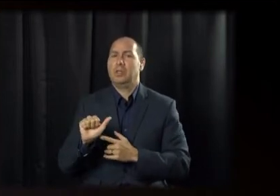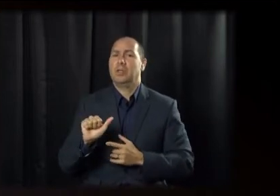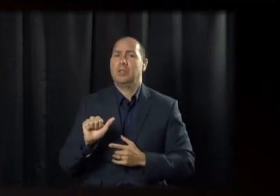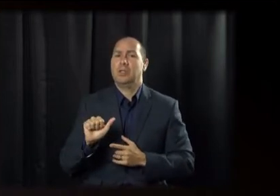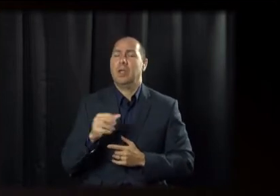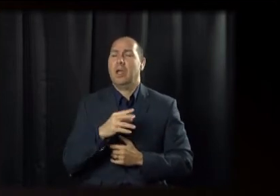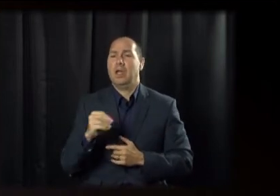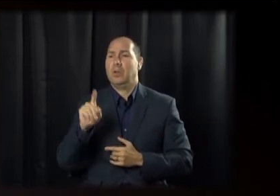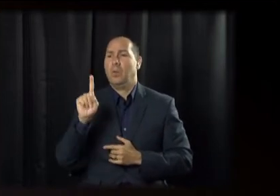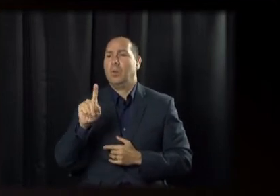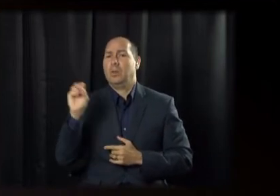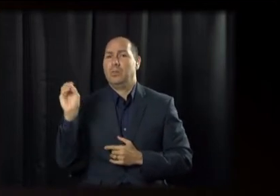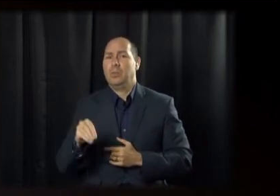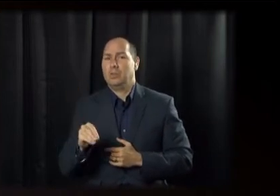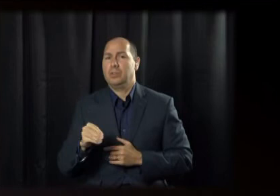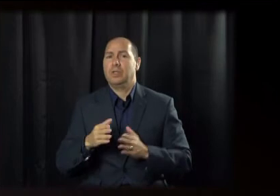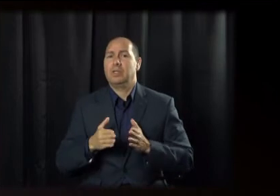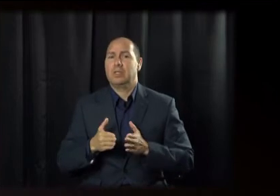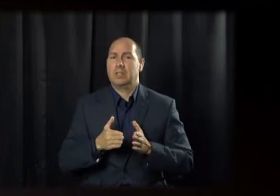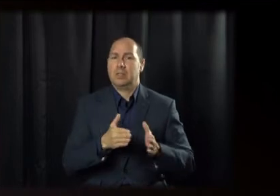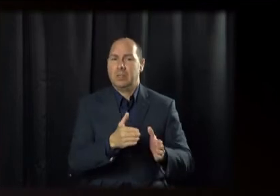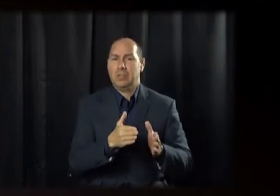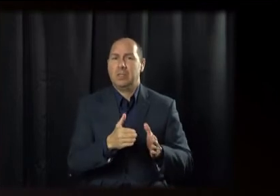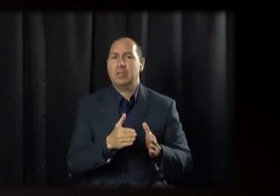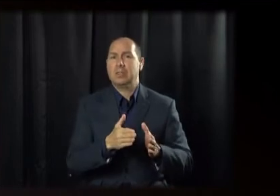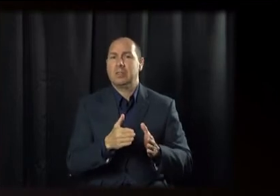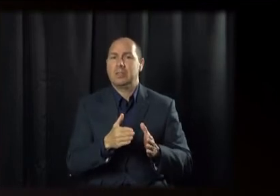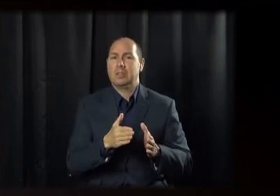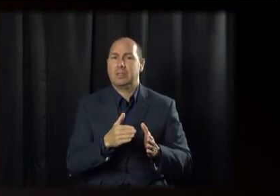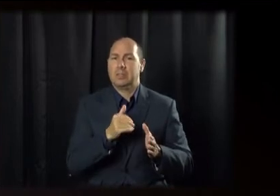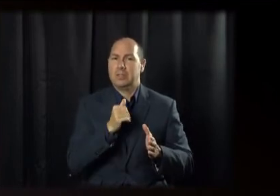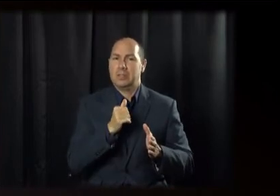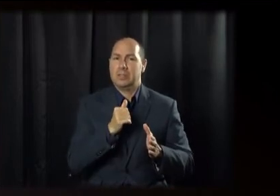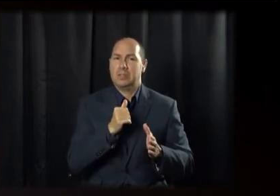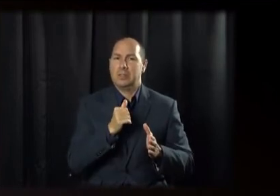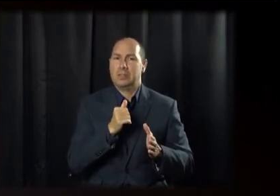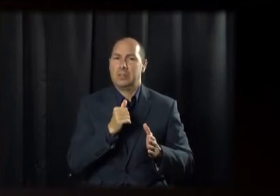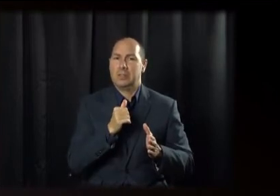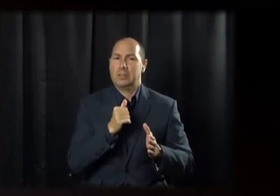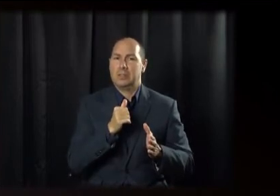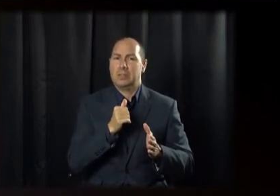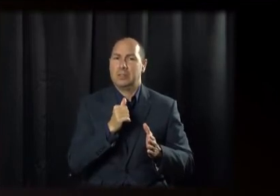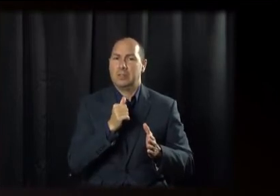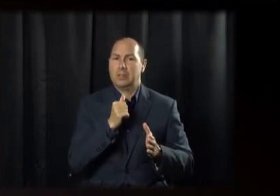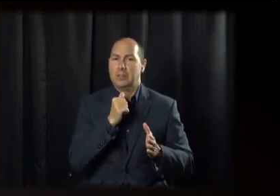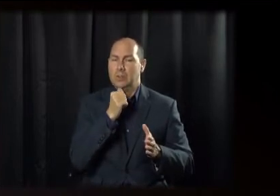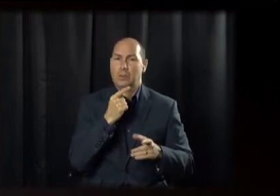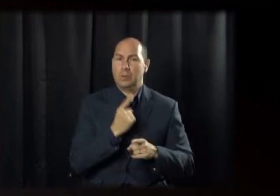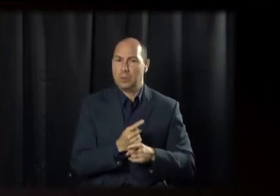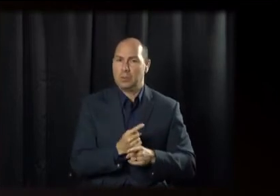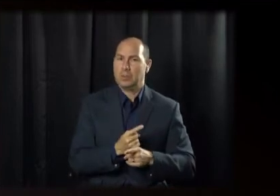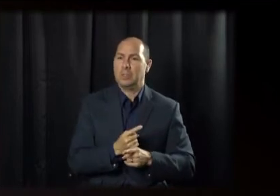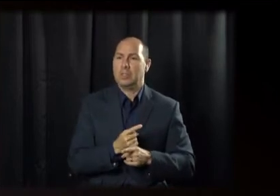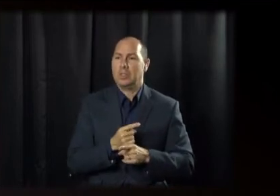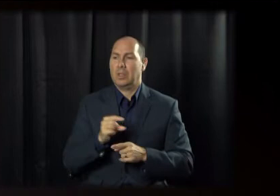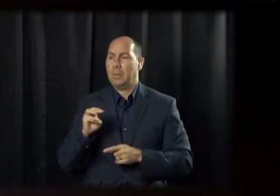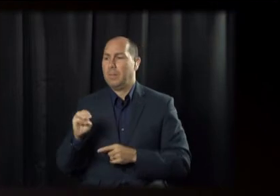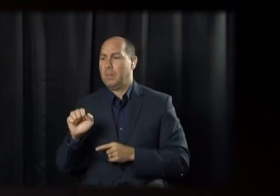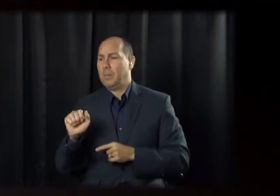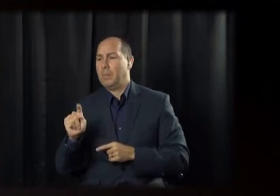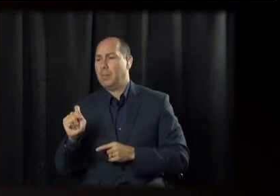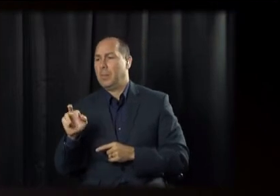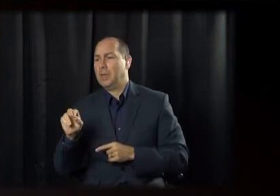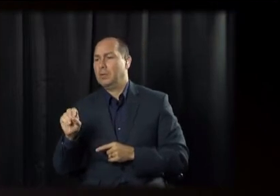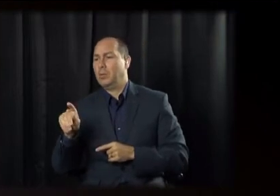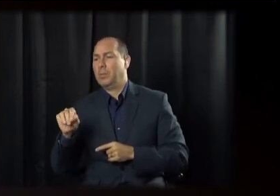of roads in poor condition or roads that are managed by Metropistas that are in poor condition.